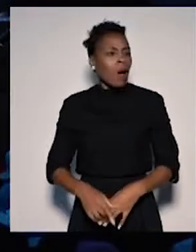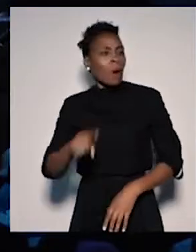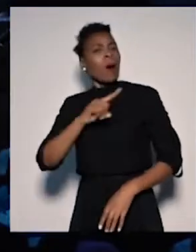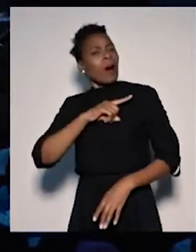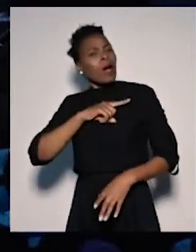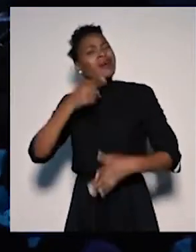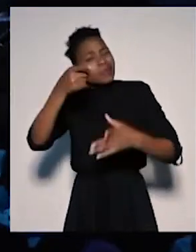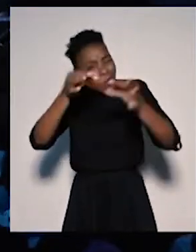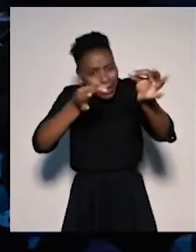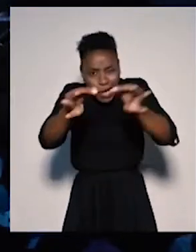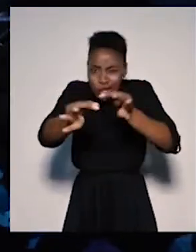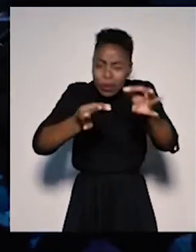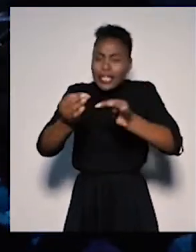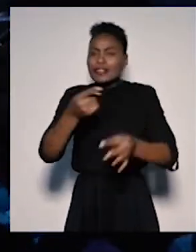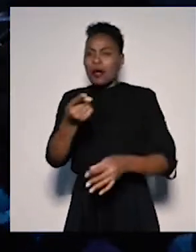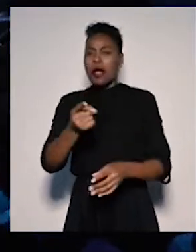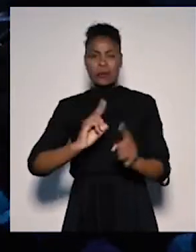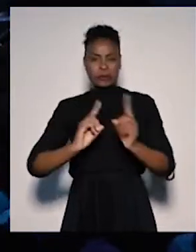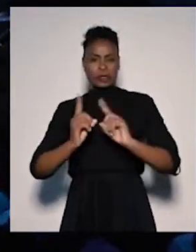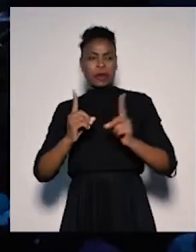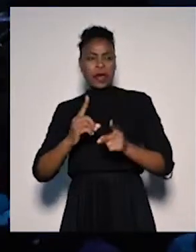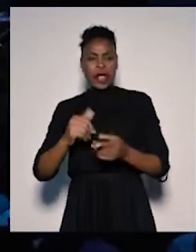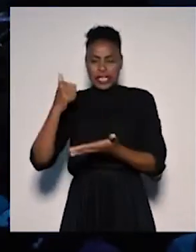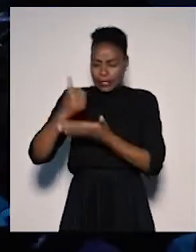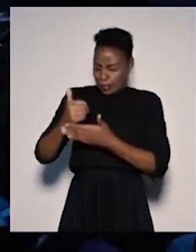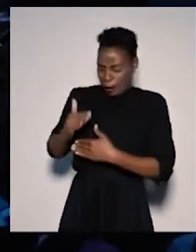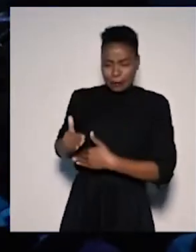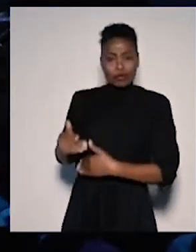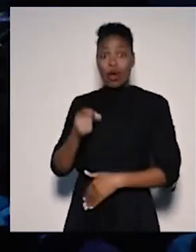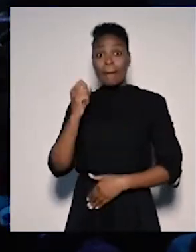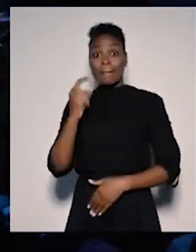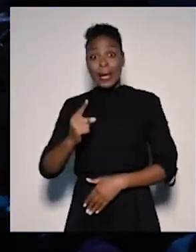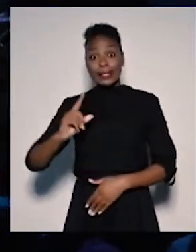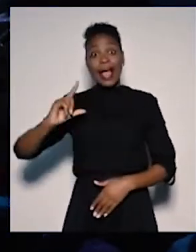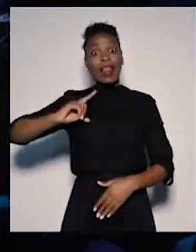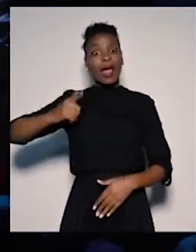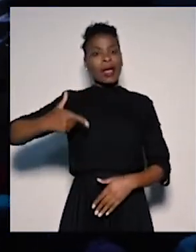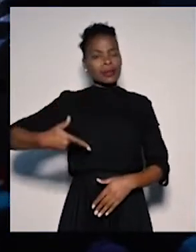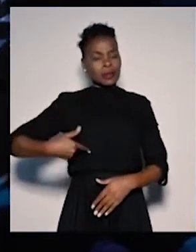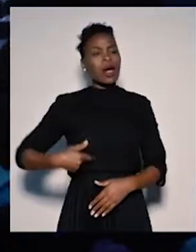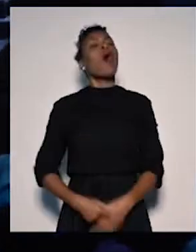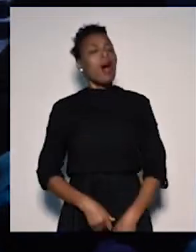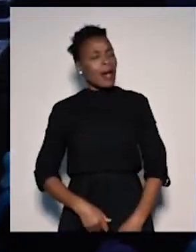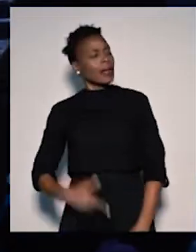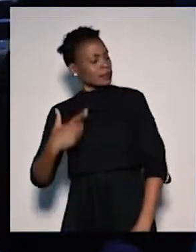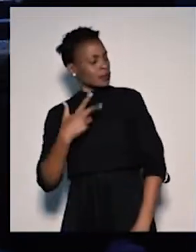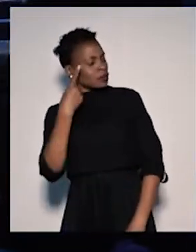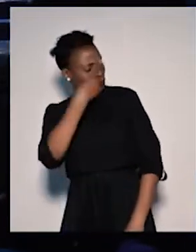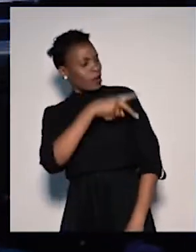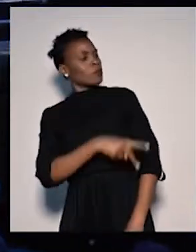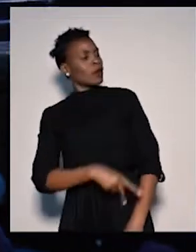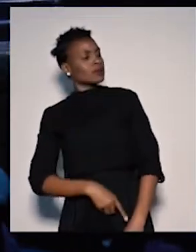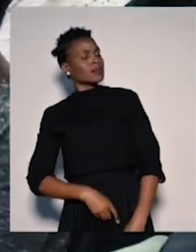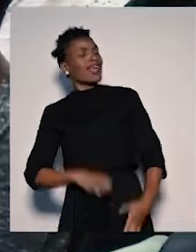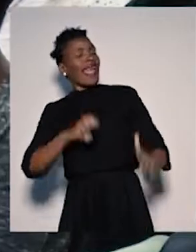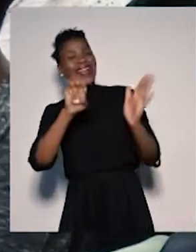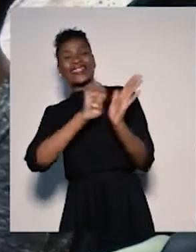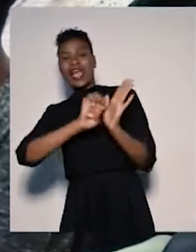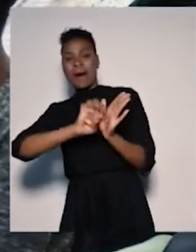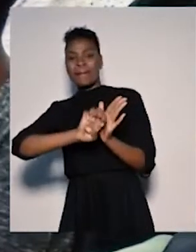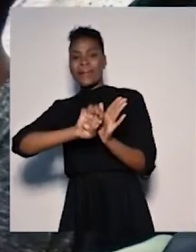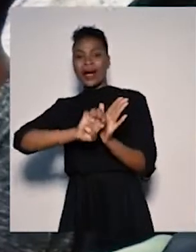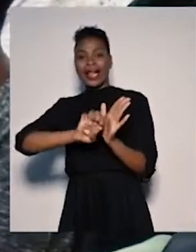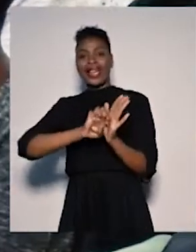it. I'm not talking about the guy sitting next to you, all right? I'm just saying, okay, tell him. Look, he's just making an